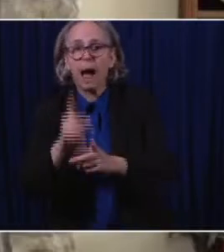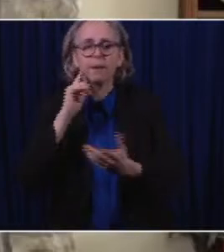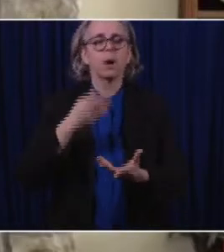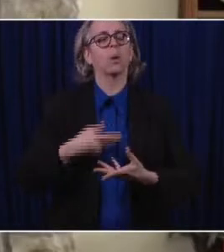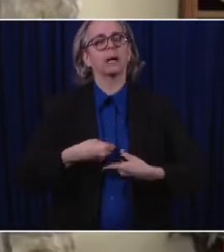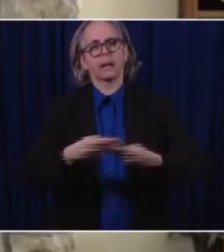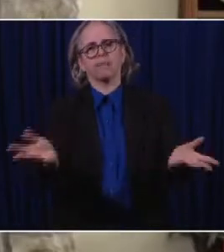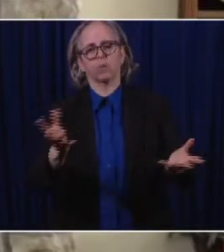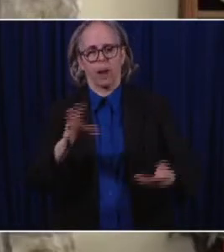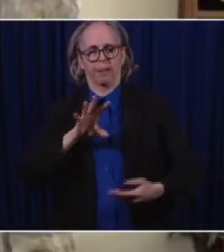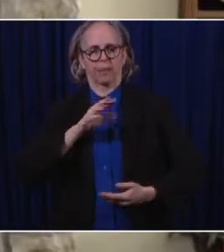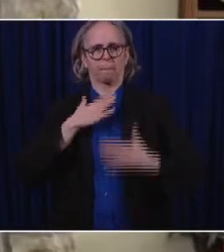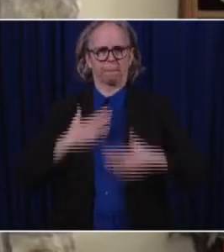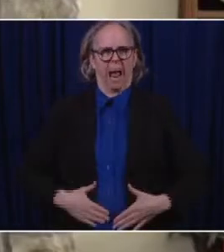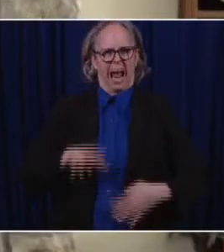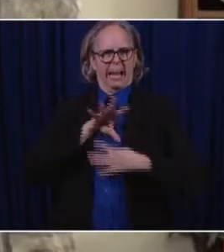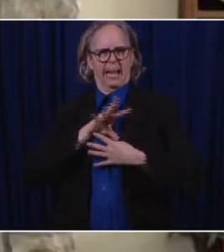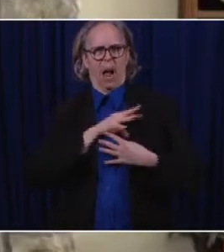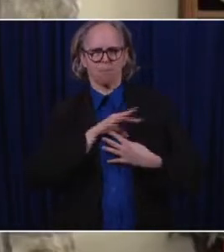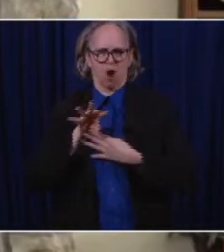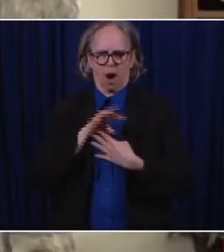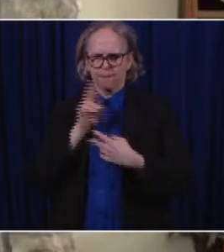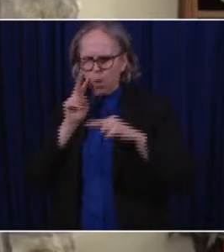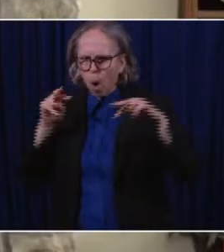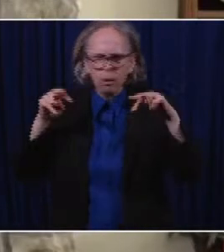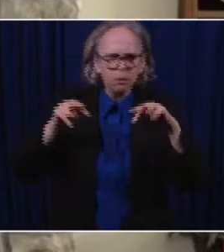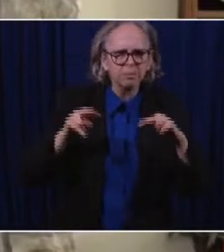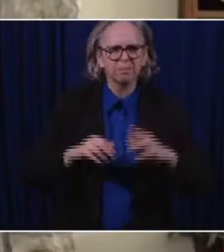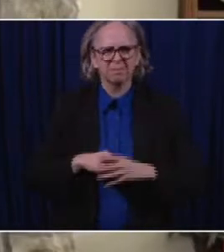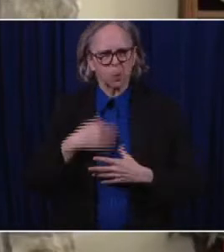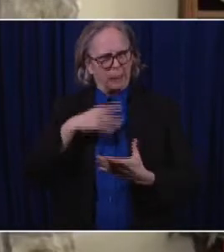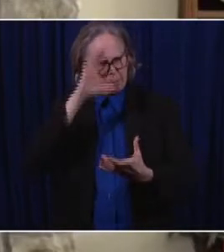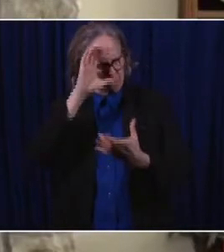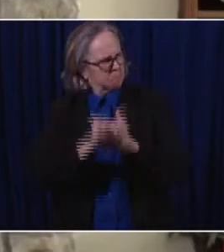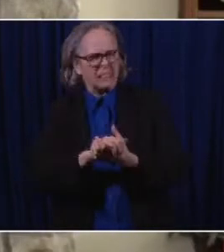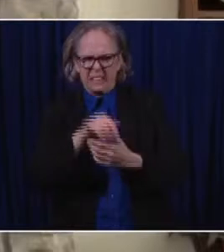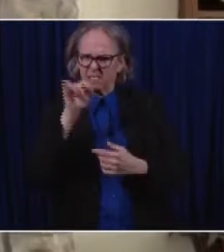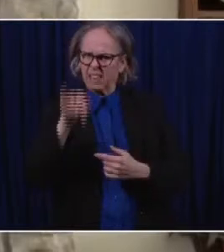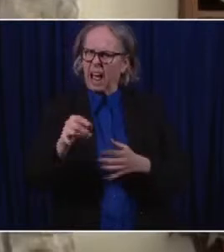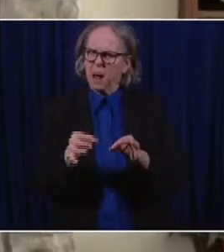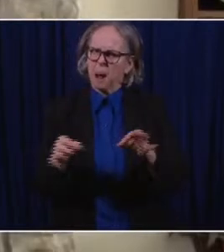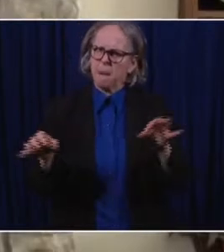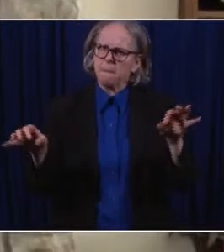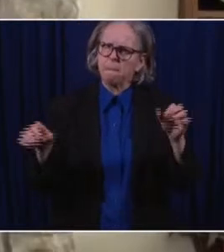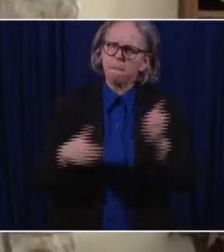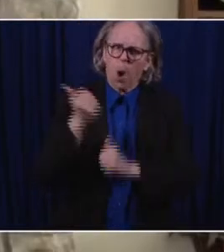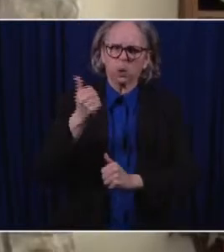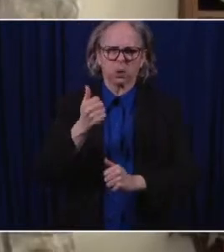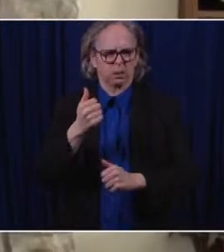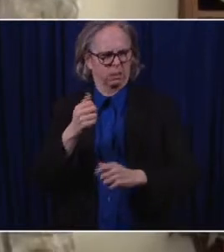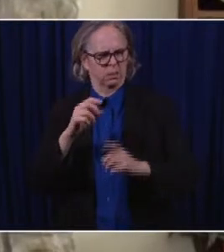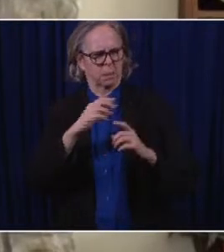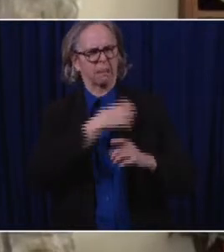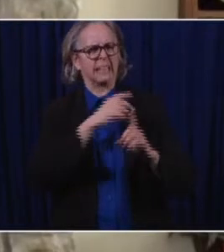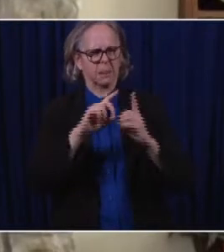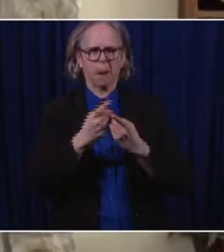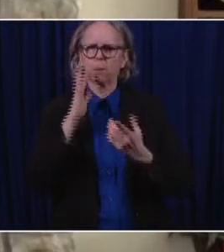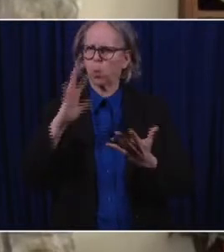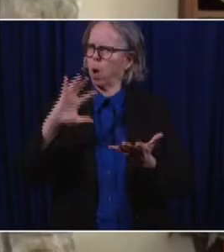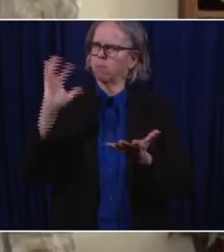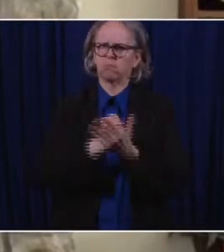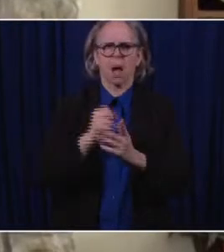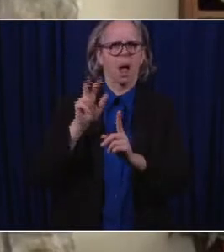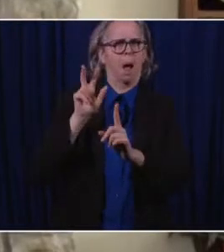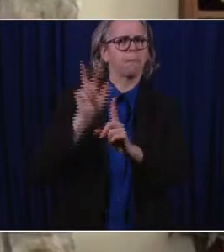that the vast majority, this will pay for the vast majority of departments in the state who want body